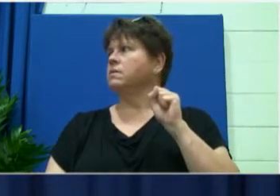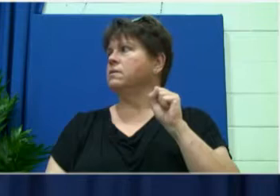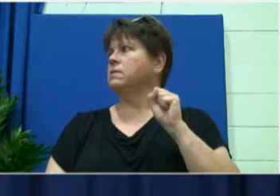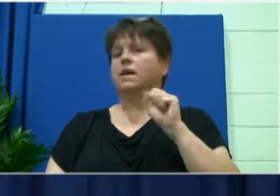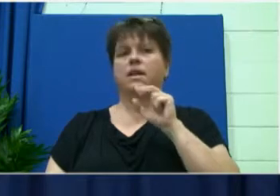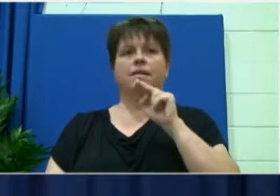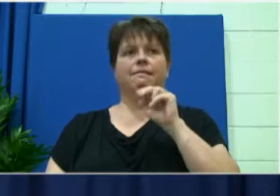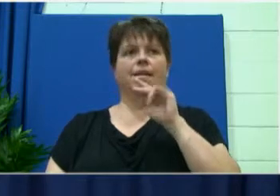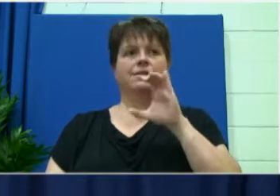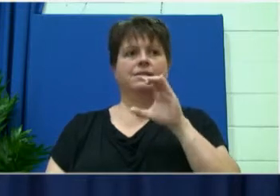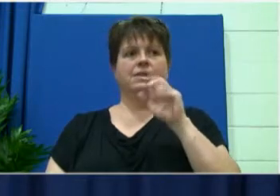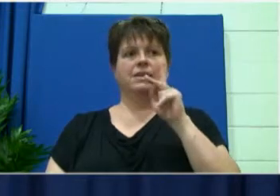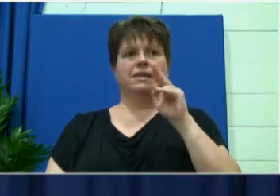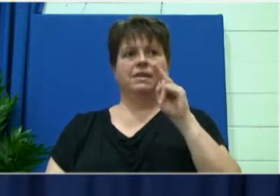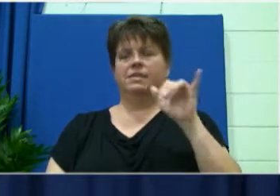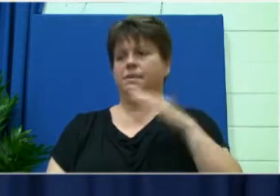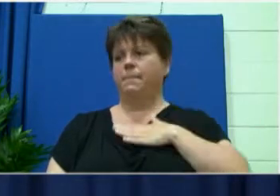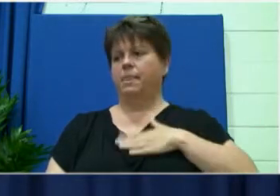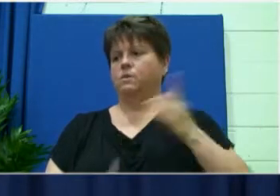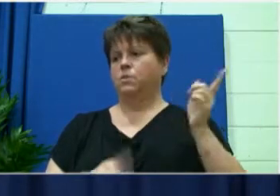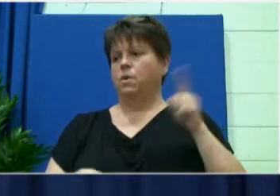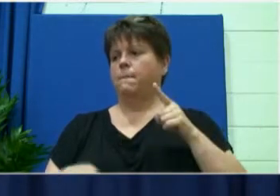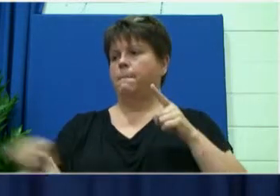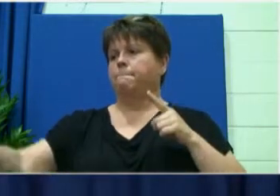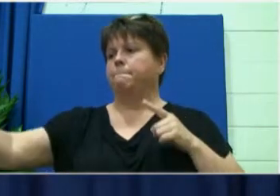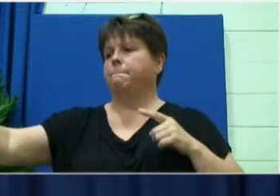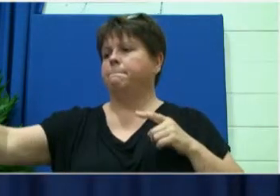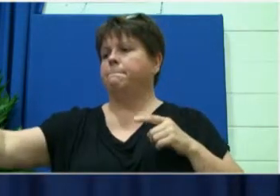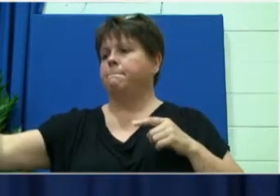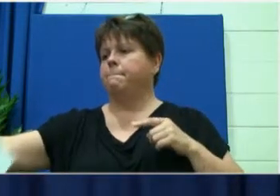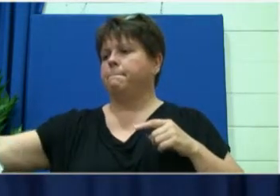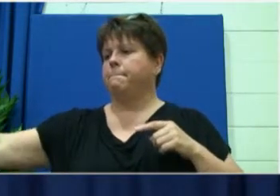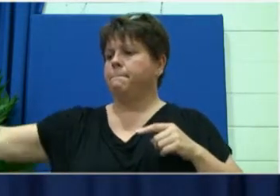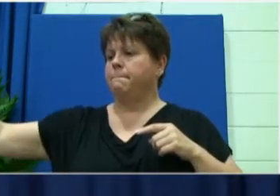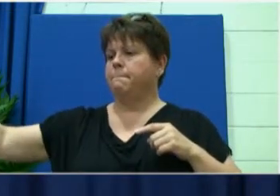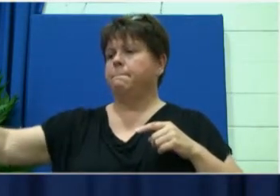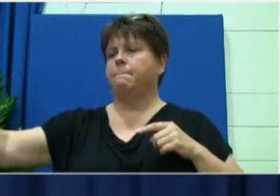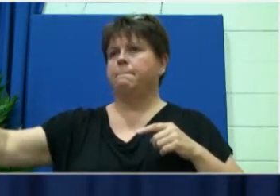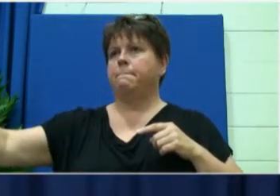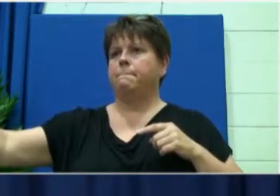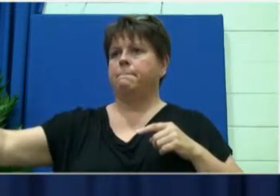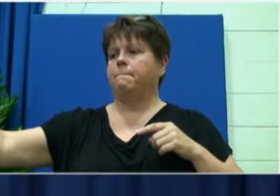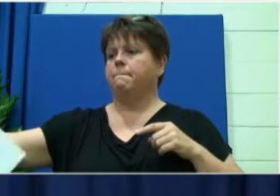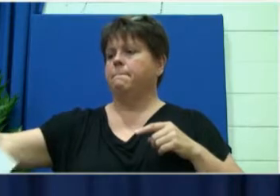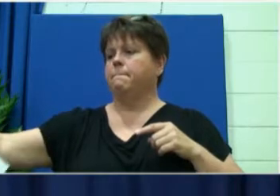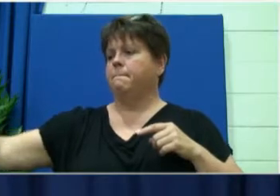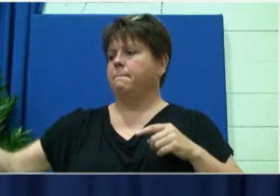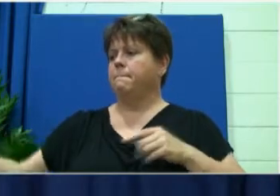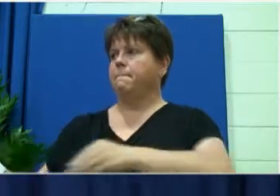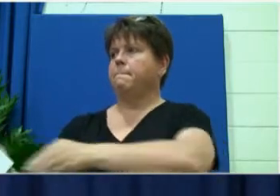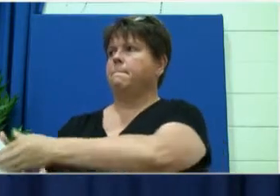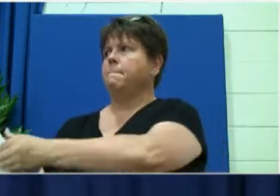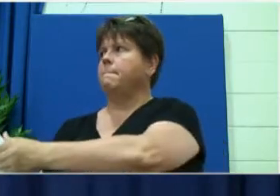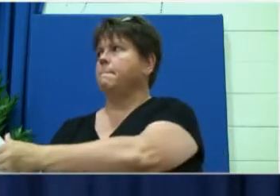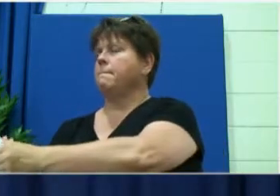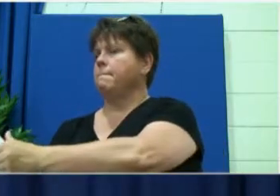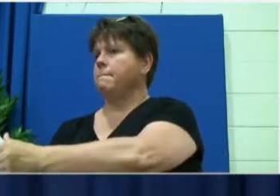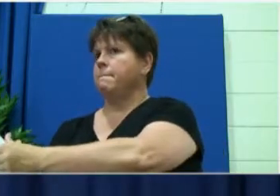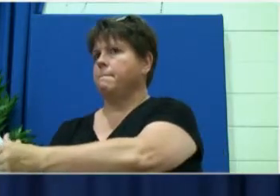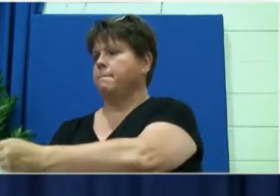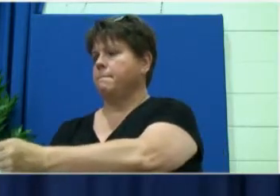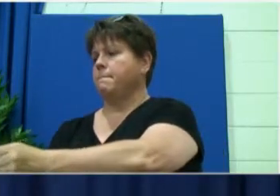Nancy Kinsey, to please come forward to present the Kaskaskia College Centralia Veterans of Foreign